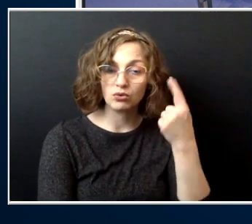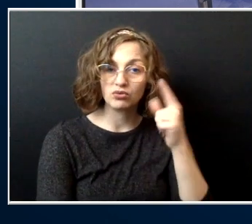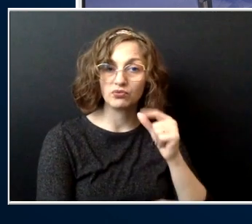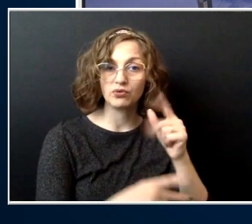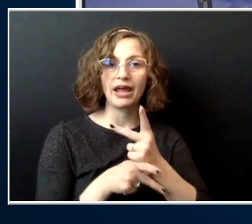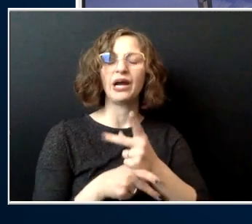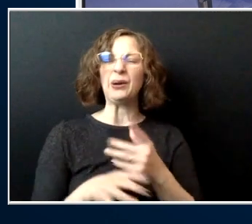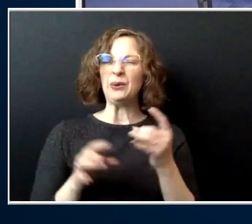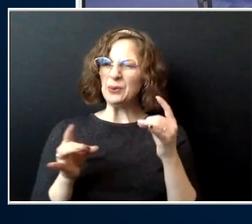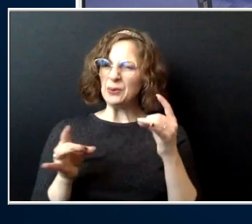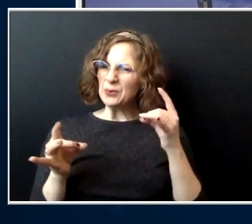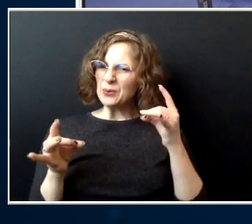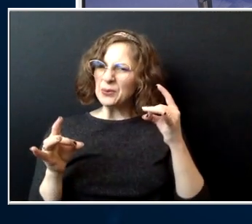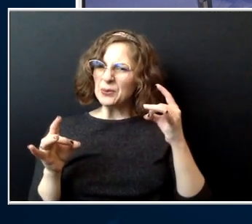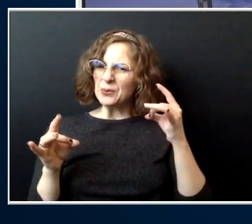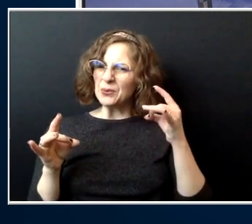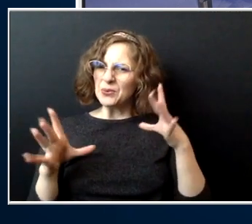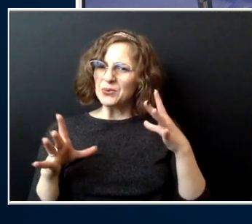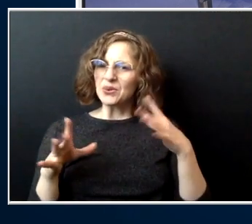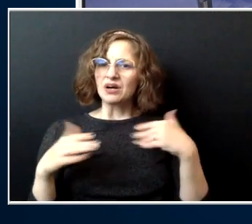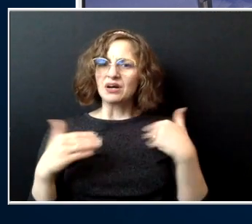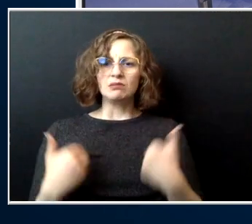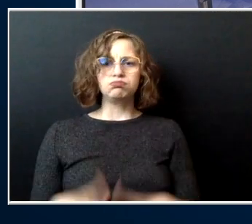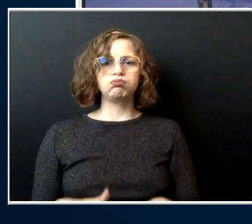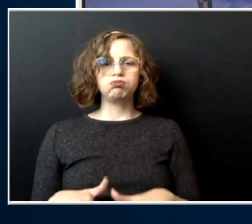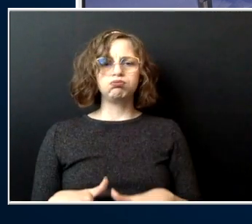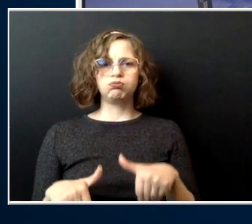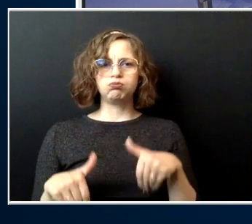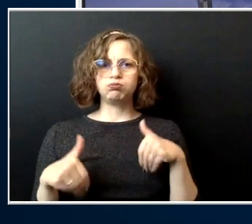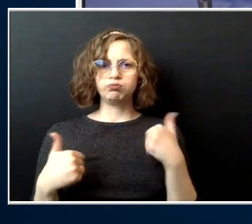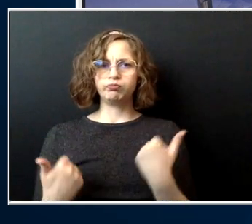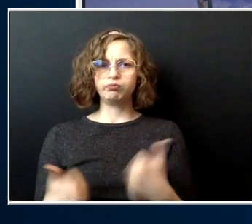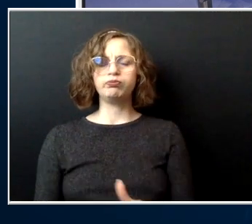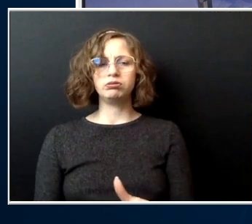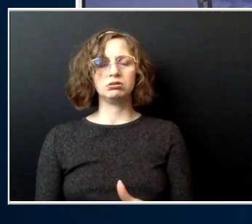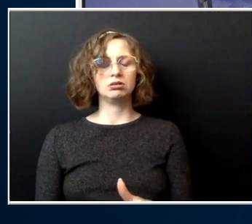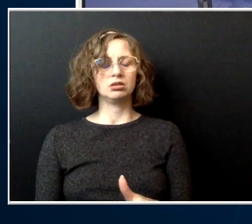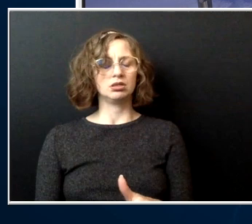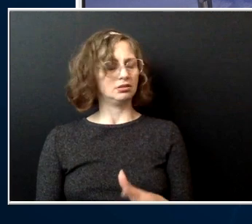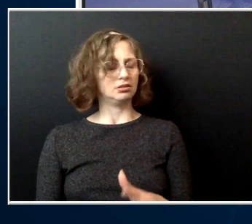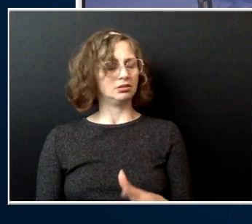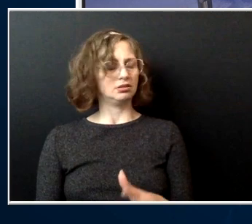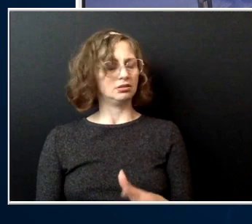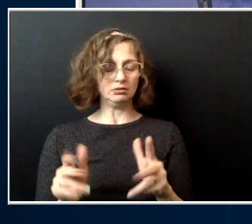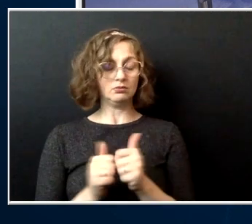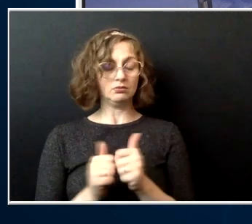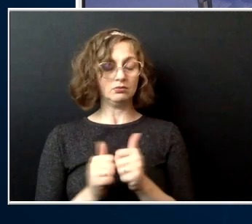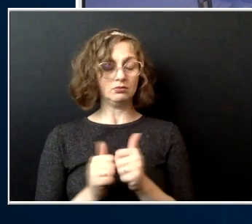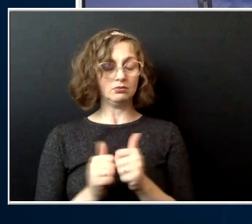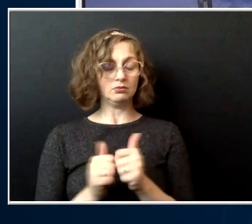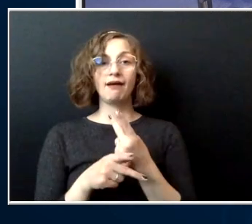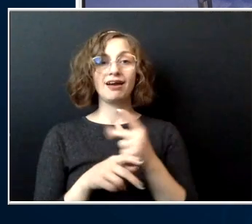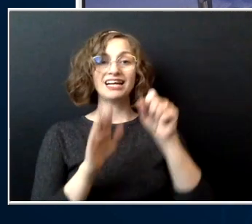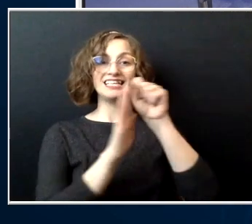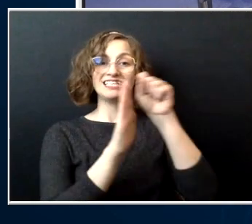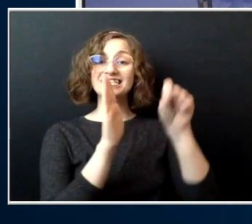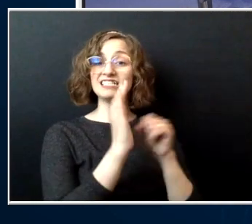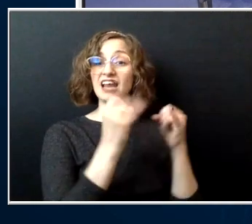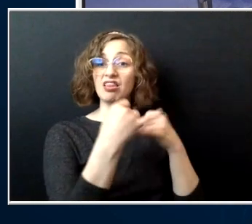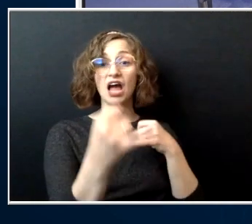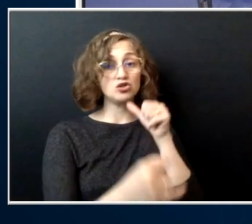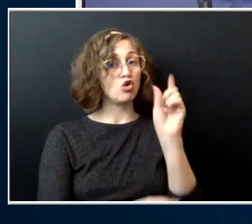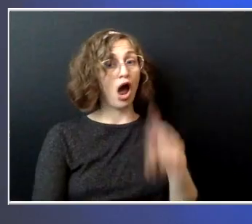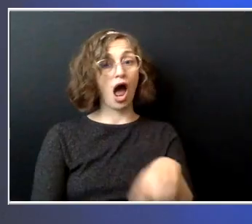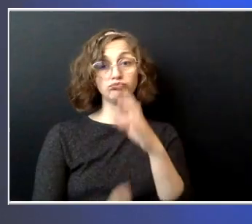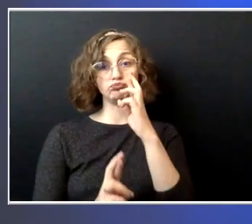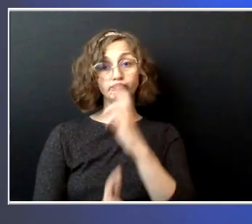Yeah. All right, that's not, we hear this really, people, when it comes to healthcare, state lines are not something you have to respect. No, that's true. I